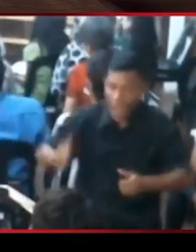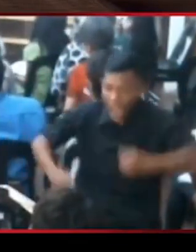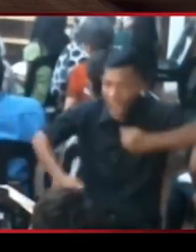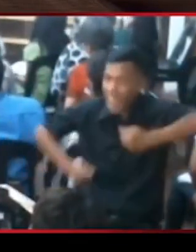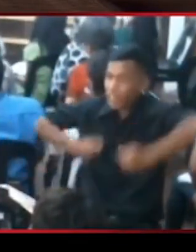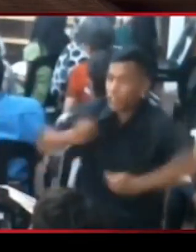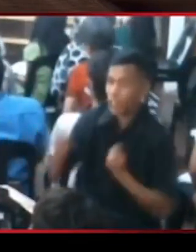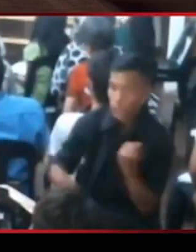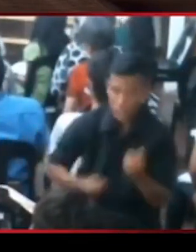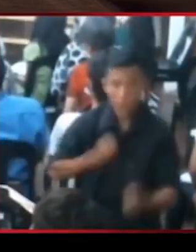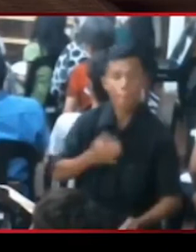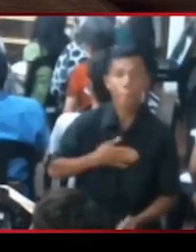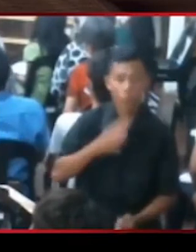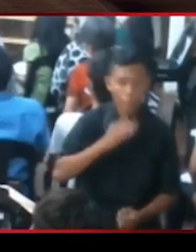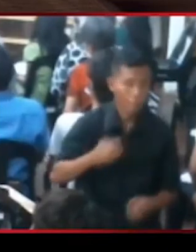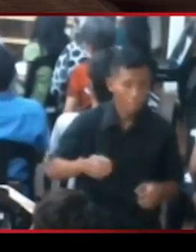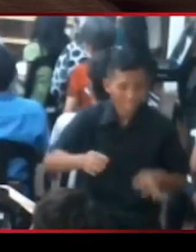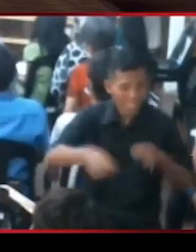by my mouth.